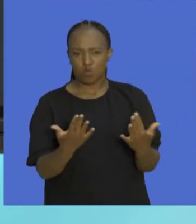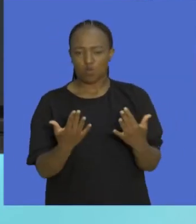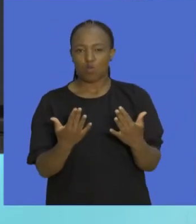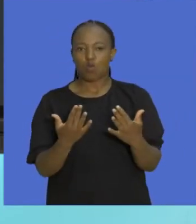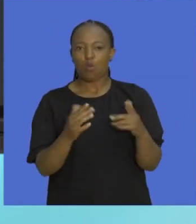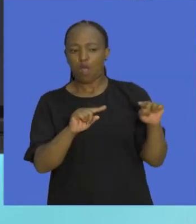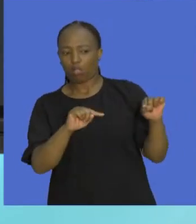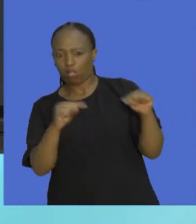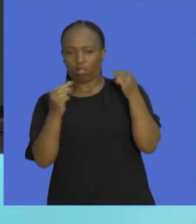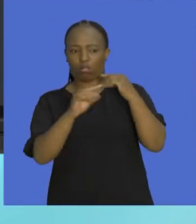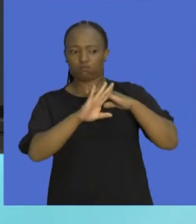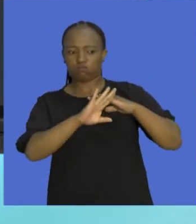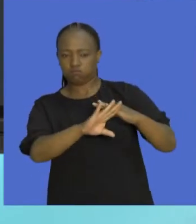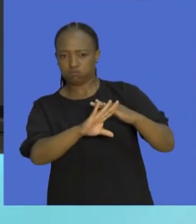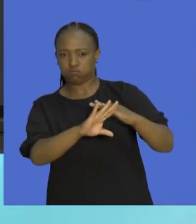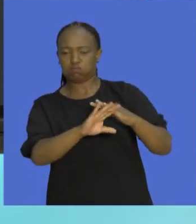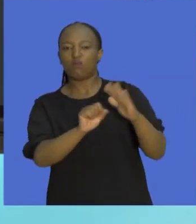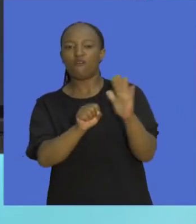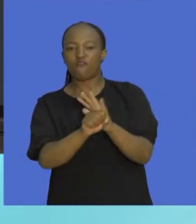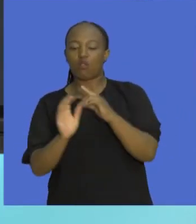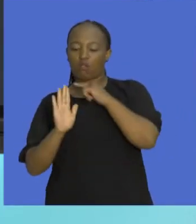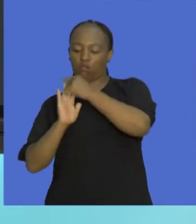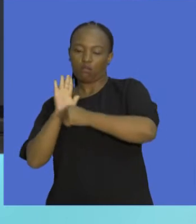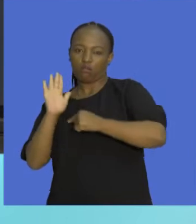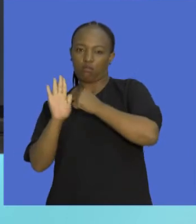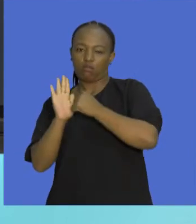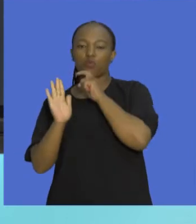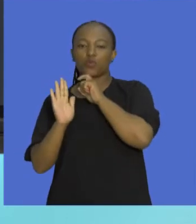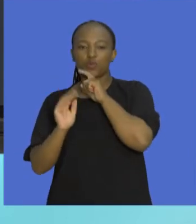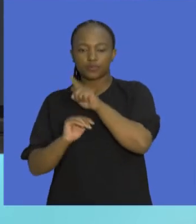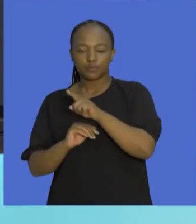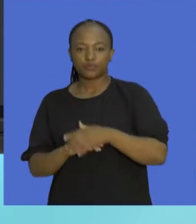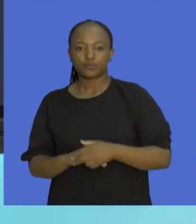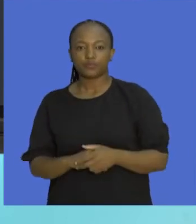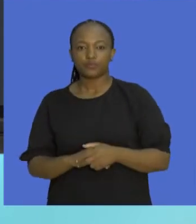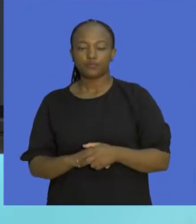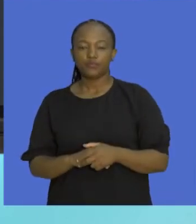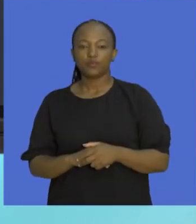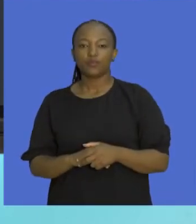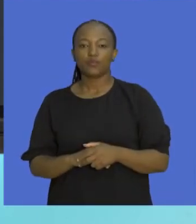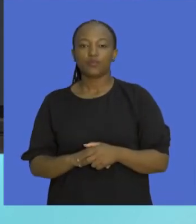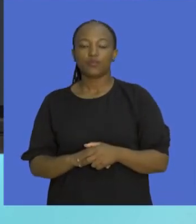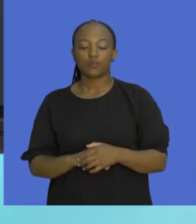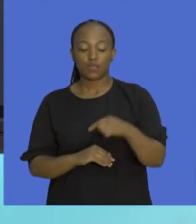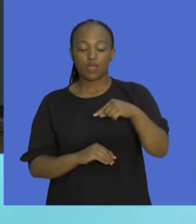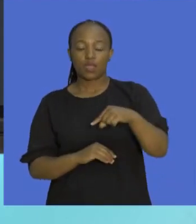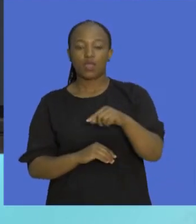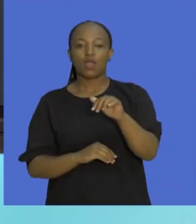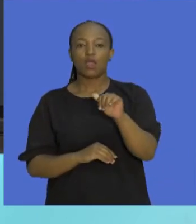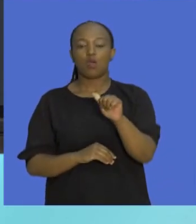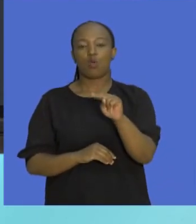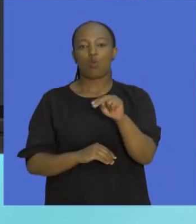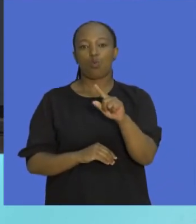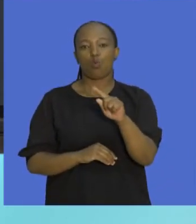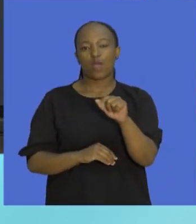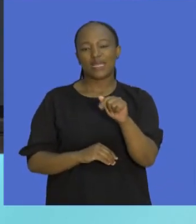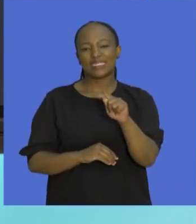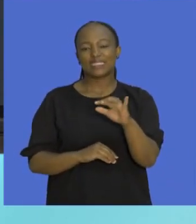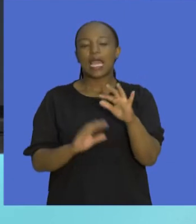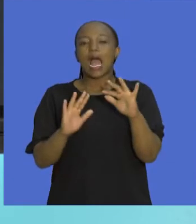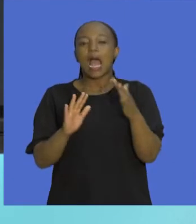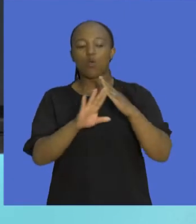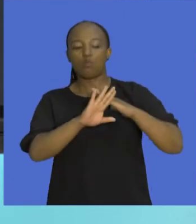opposition to current in a complete circuit, okay? So a quantity the quantity concerned is resistance,